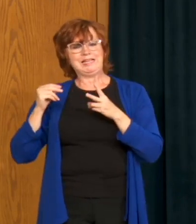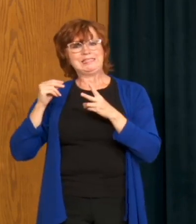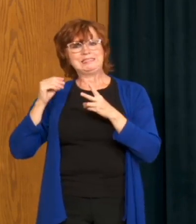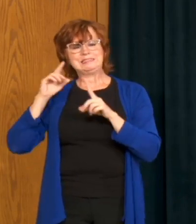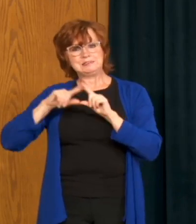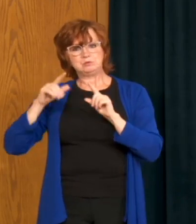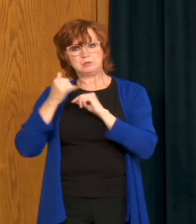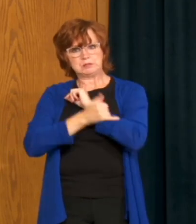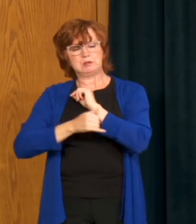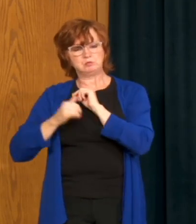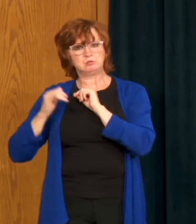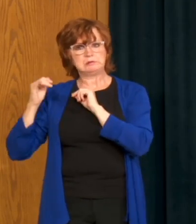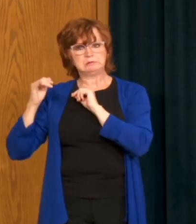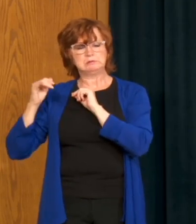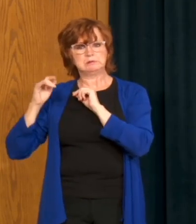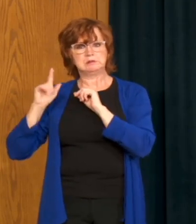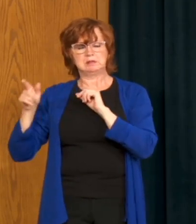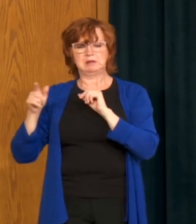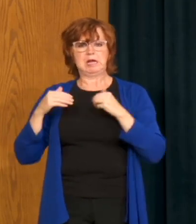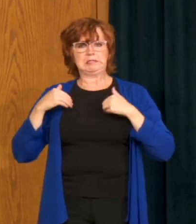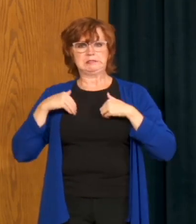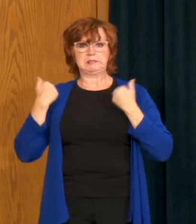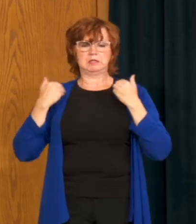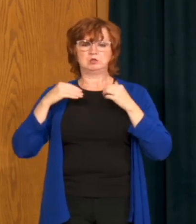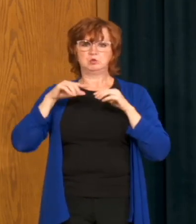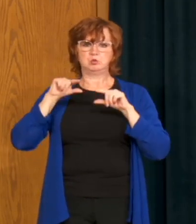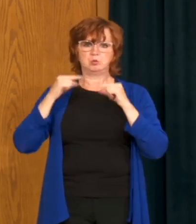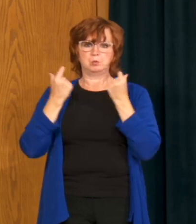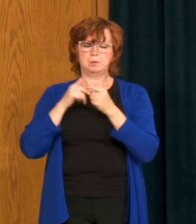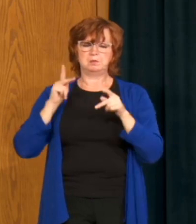being that maybe thoughtful about physical distancing,